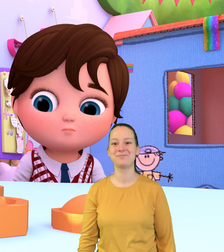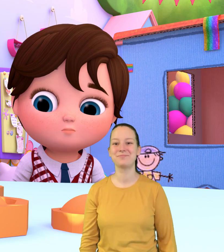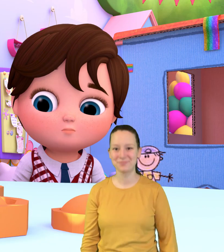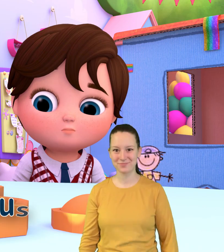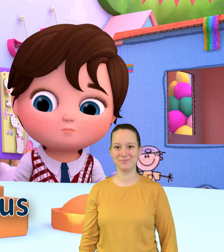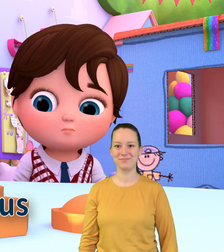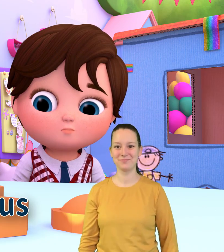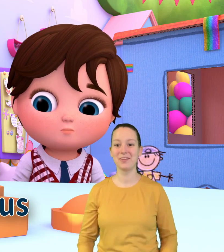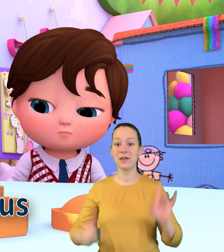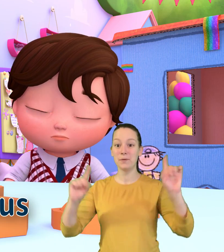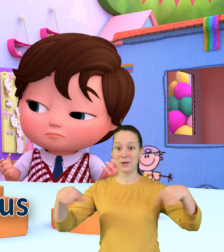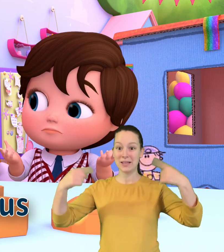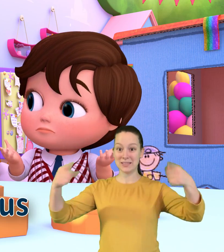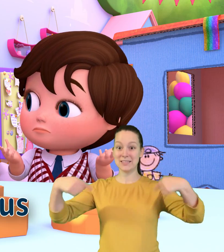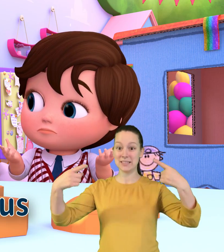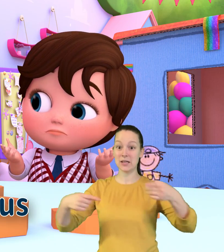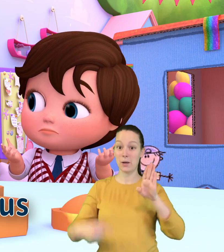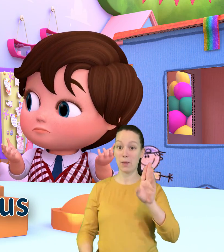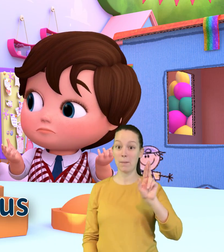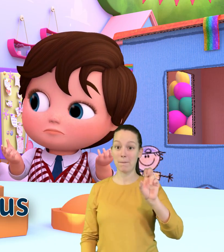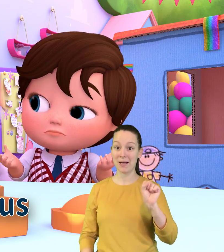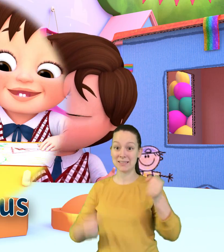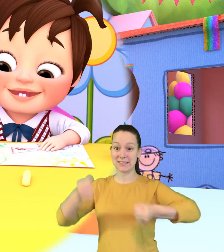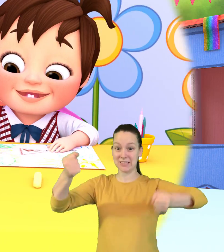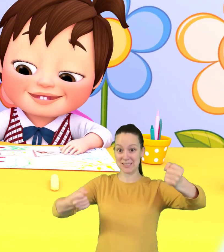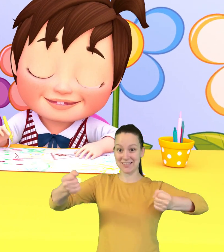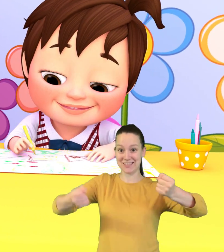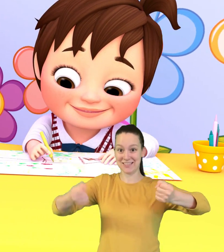name the wheels on the